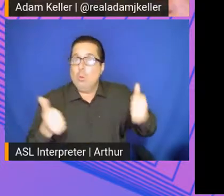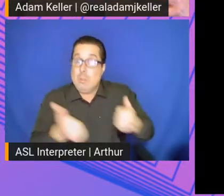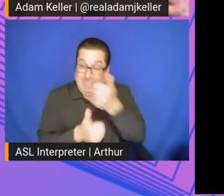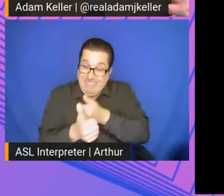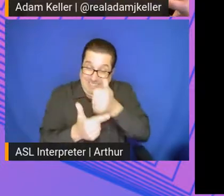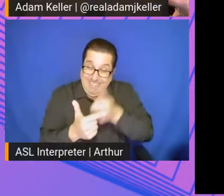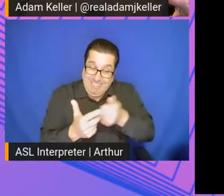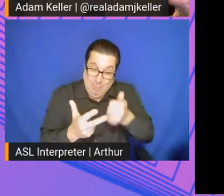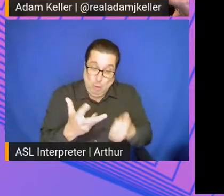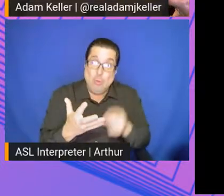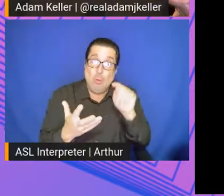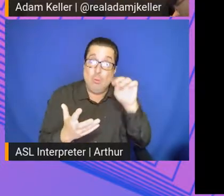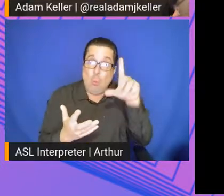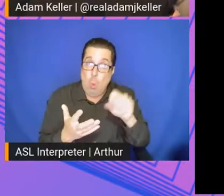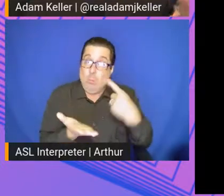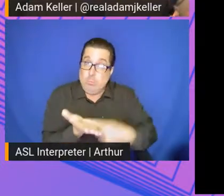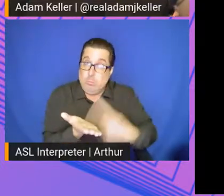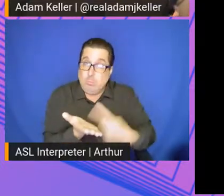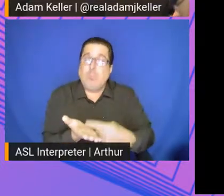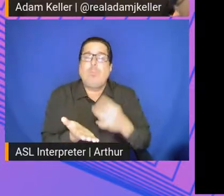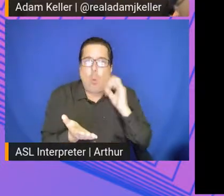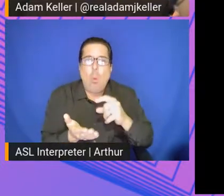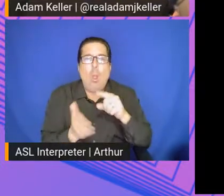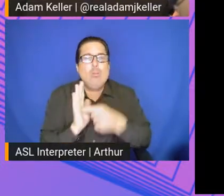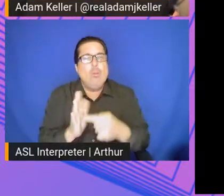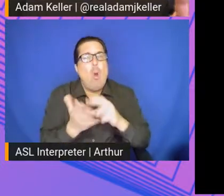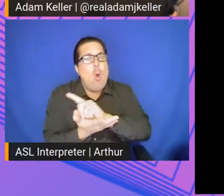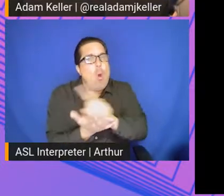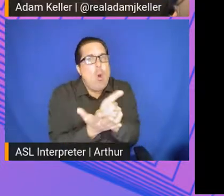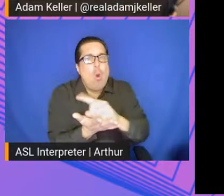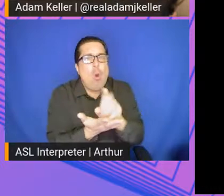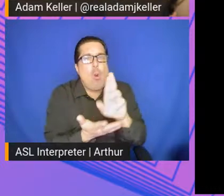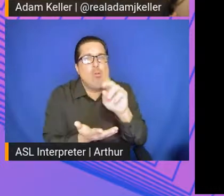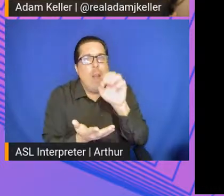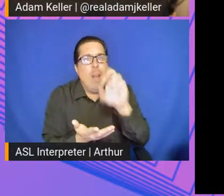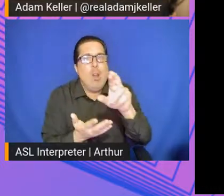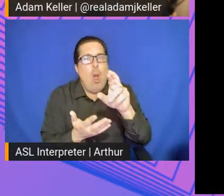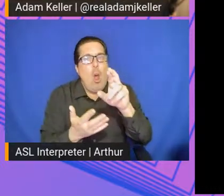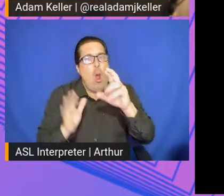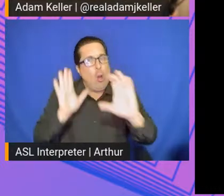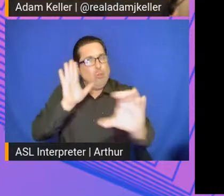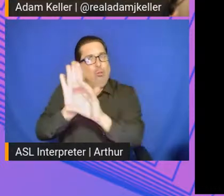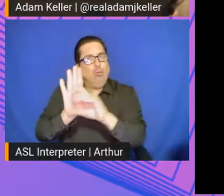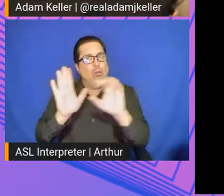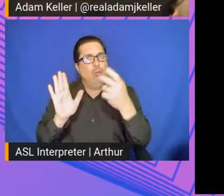off the radar chart for that tool so you can see what it looks like.